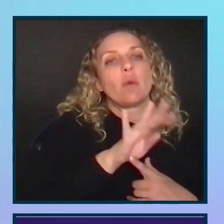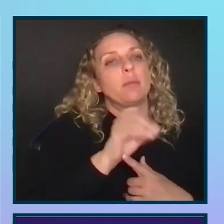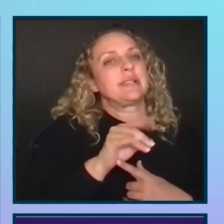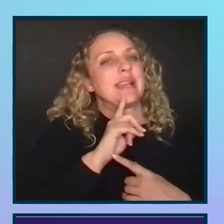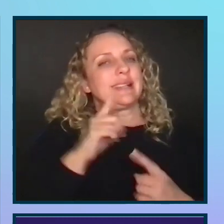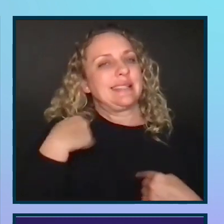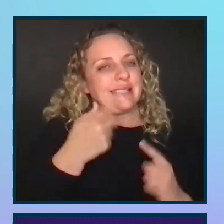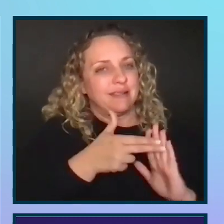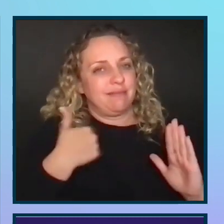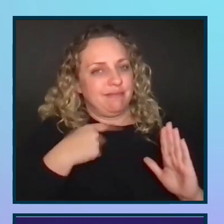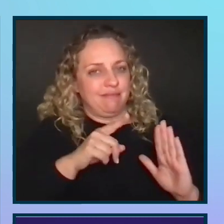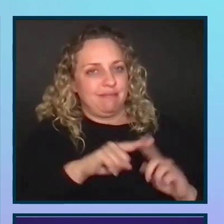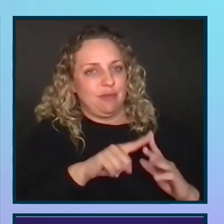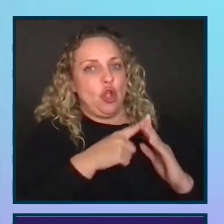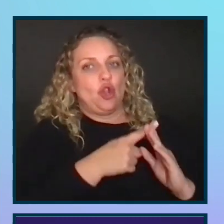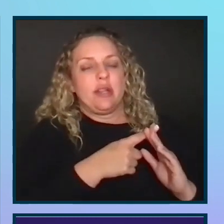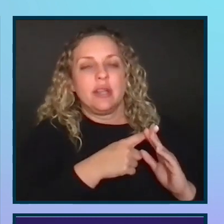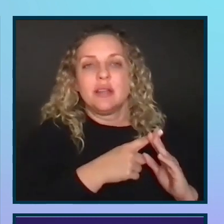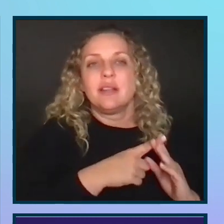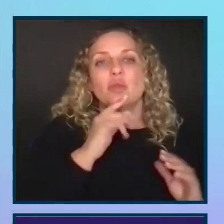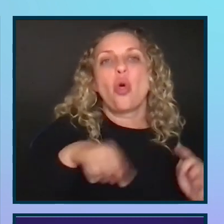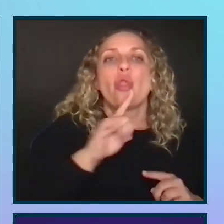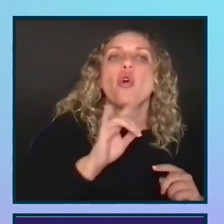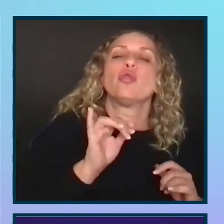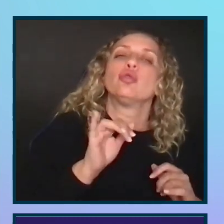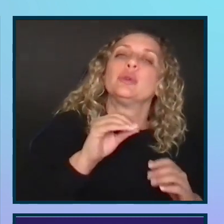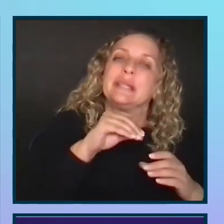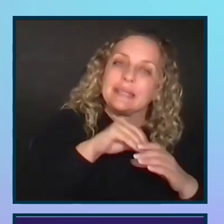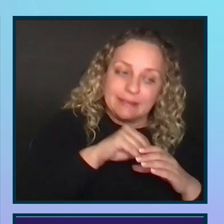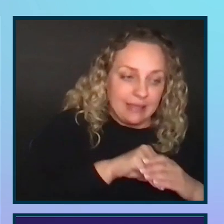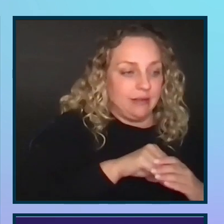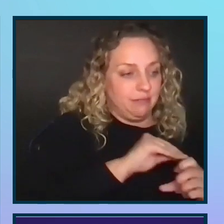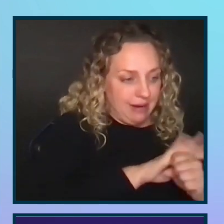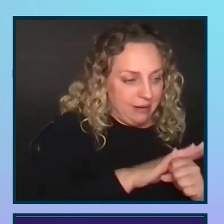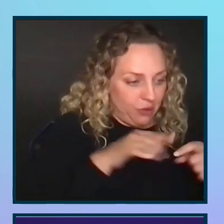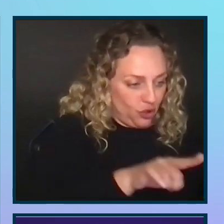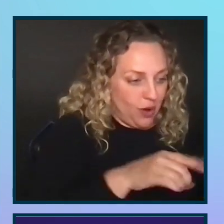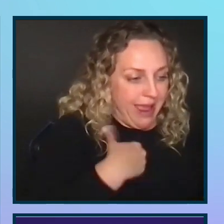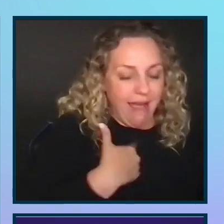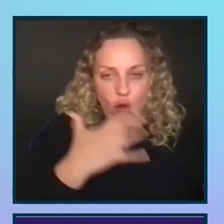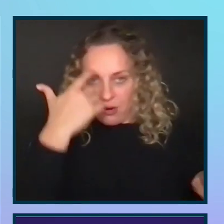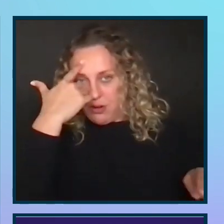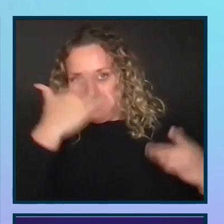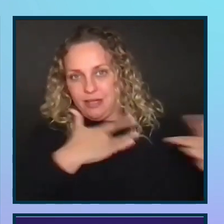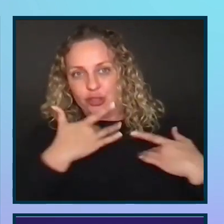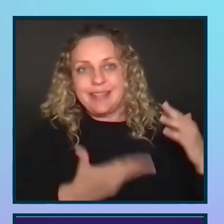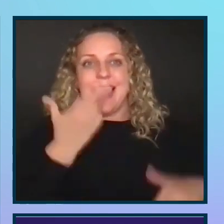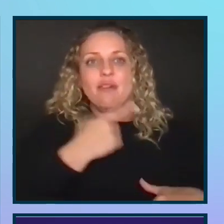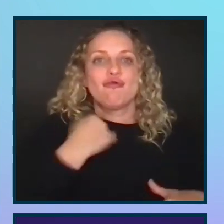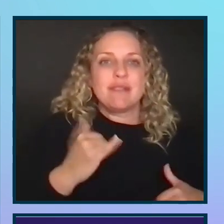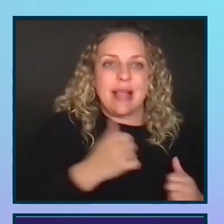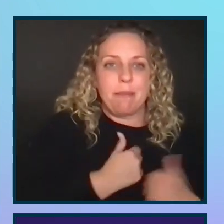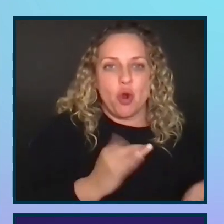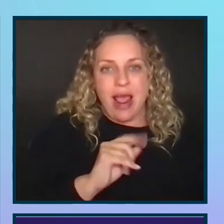start of the pandemic. So those going into the pandemic with mental health concerns are at the highest risk of things like